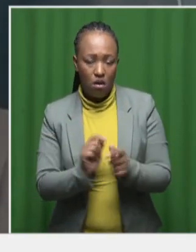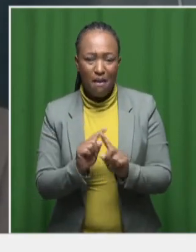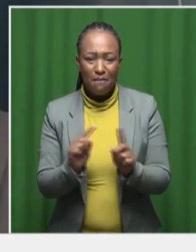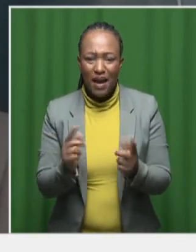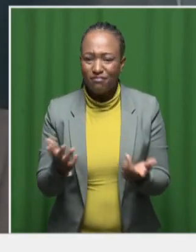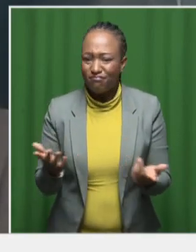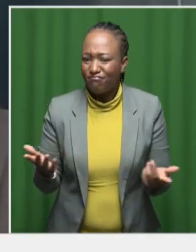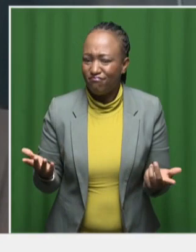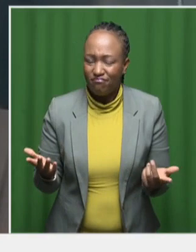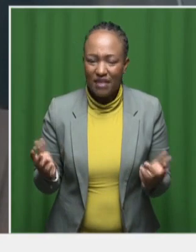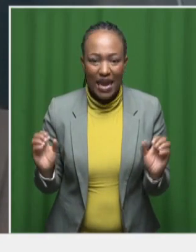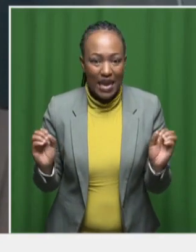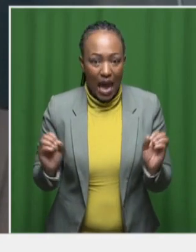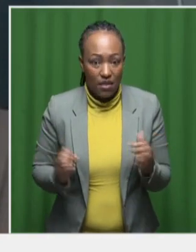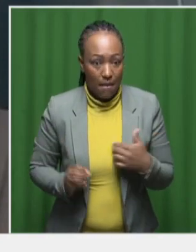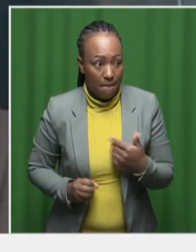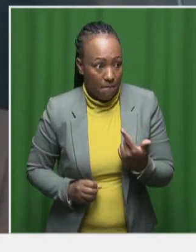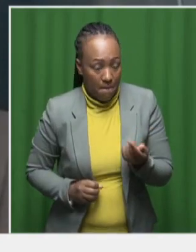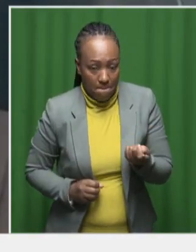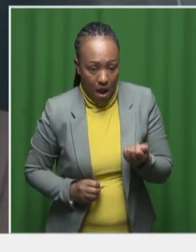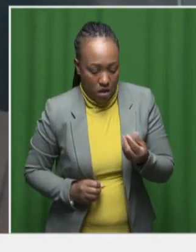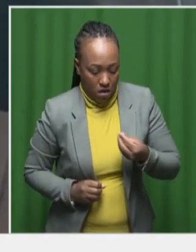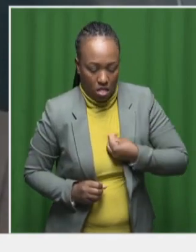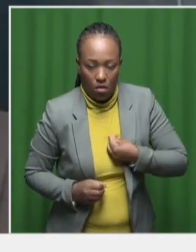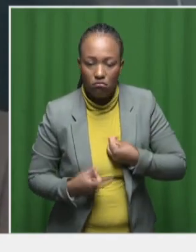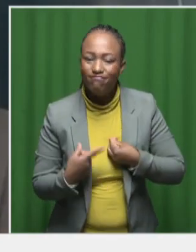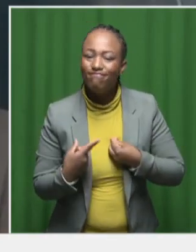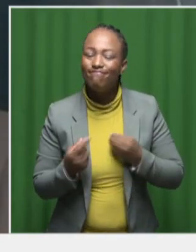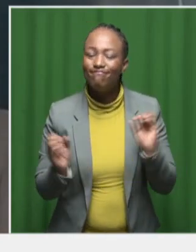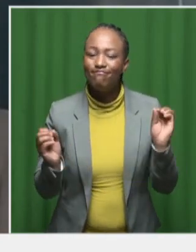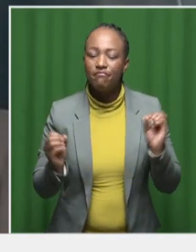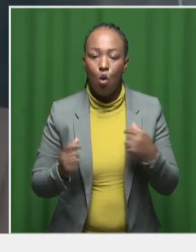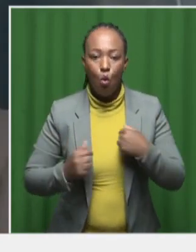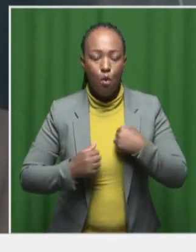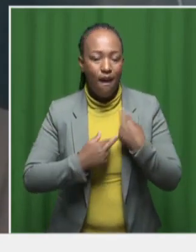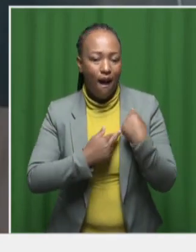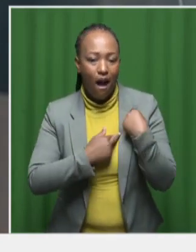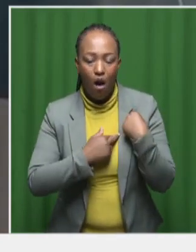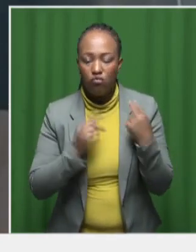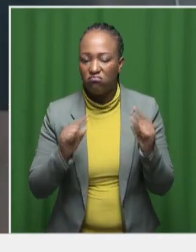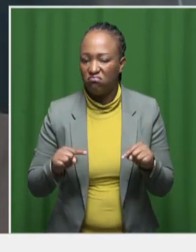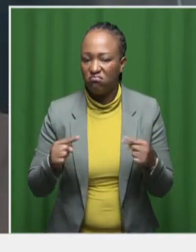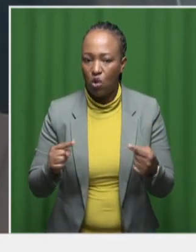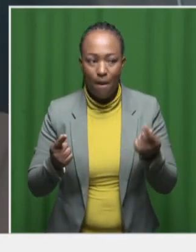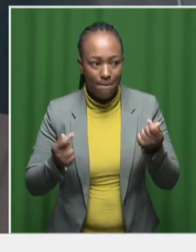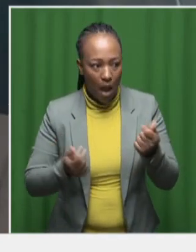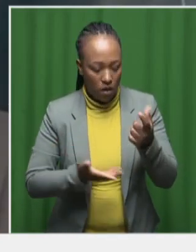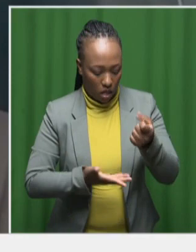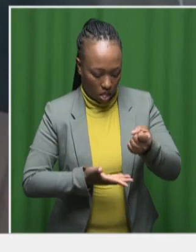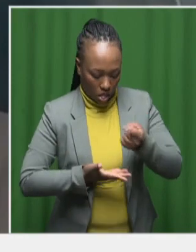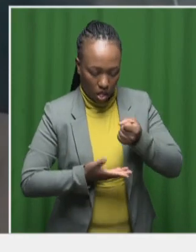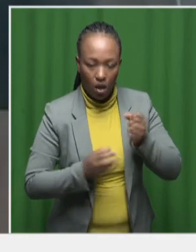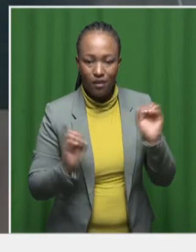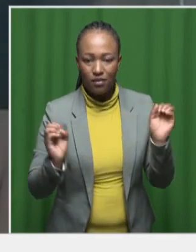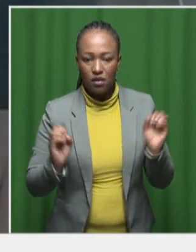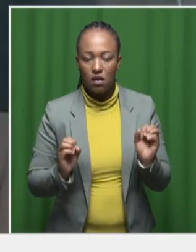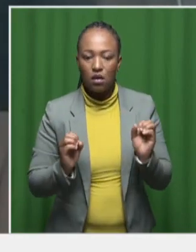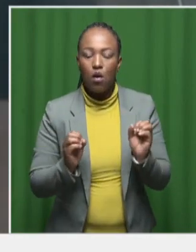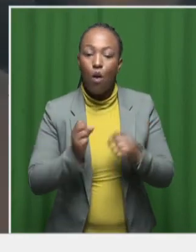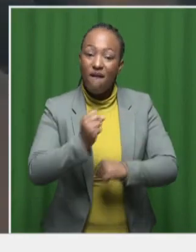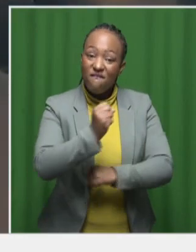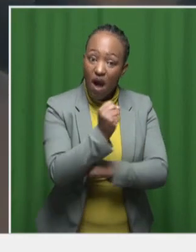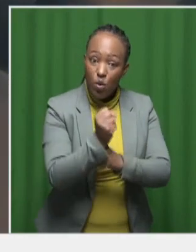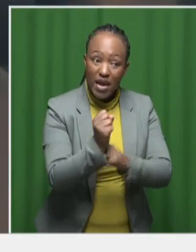which landed on our bank account. So therefore, we cannot account for the money which was not on our side, which was managed by the foundation.